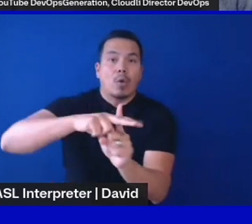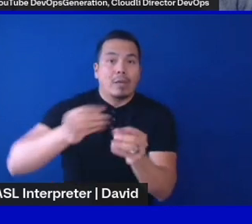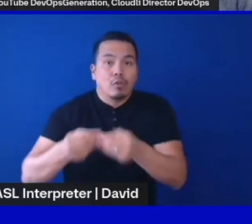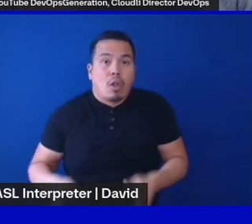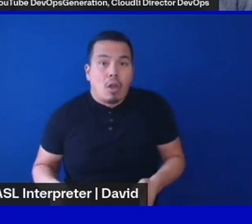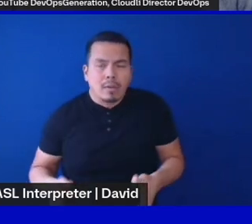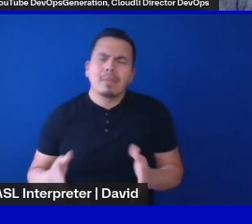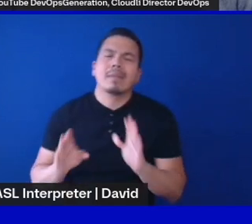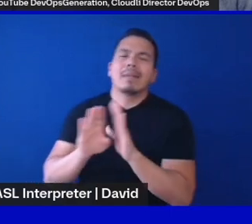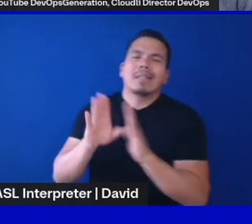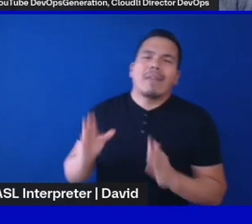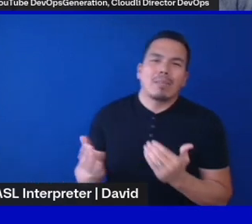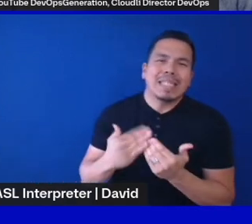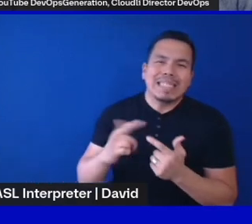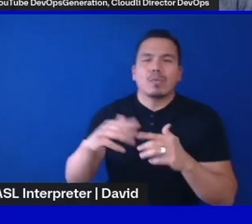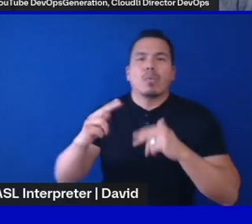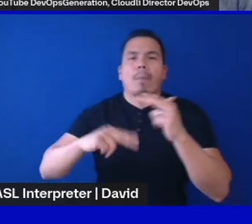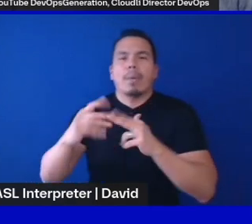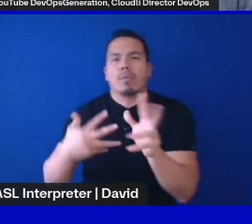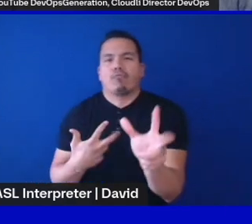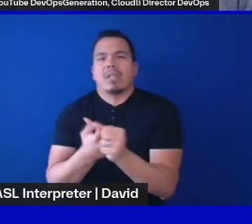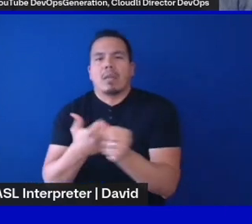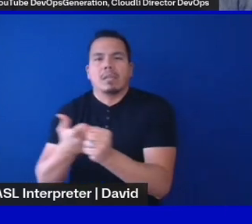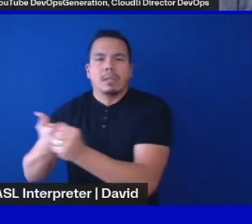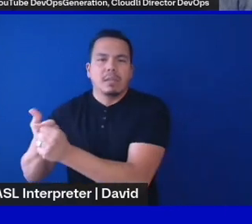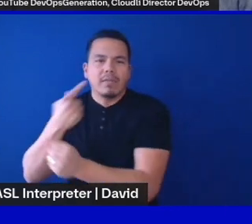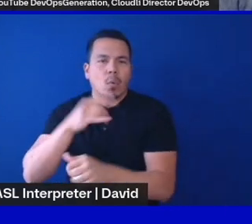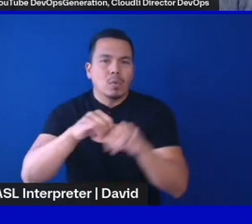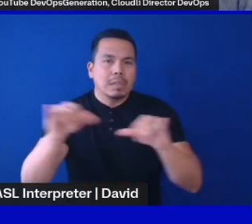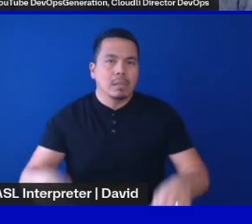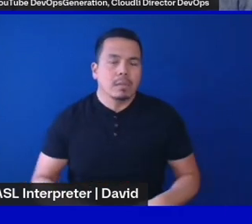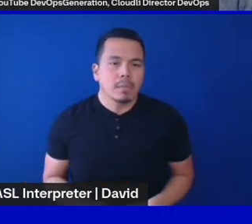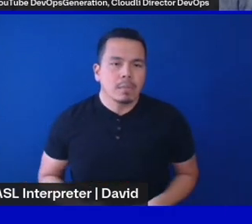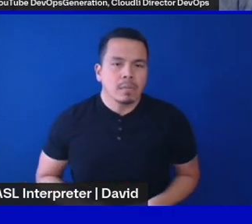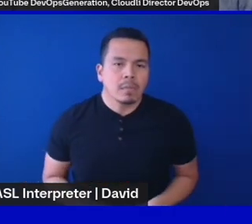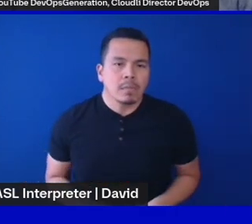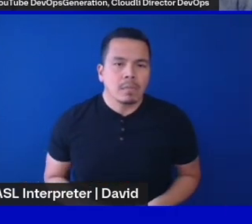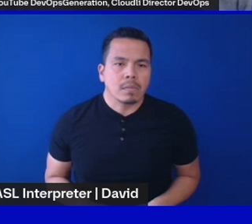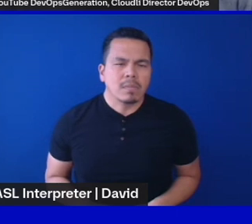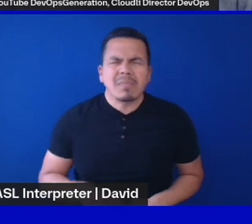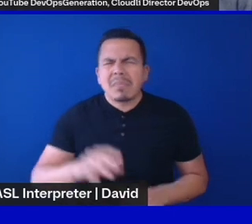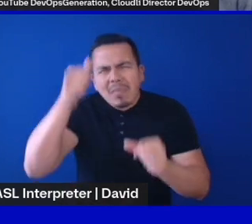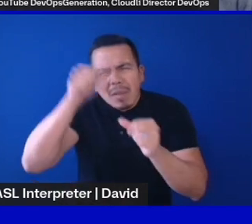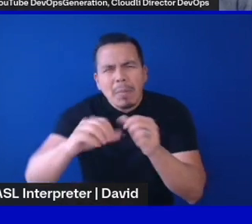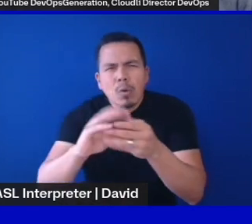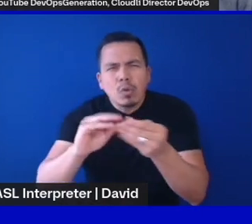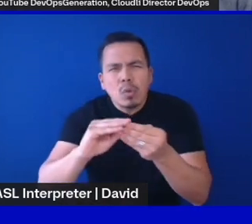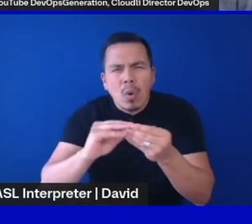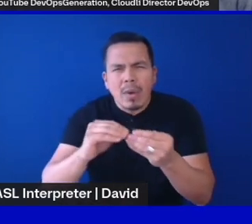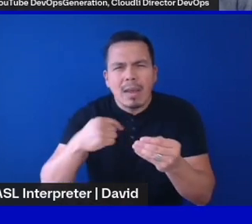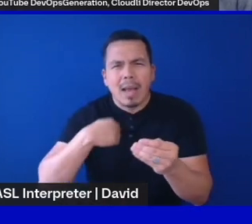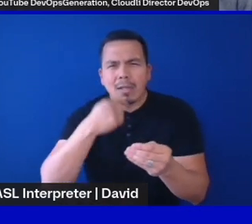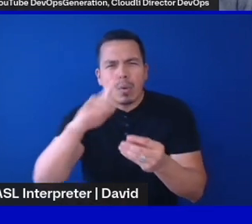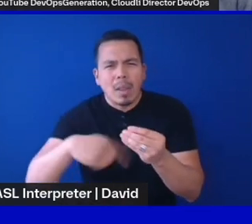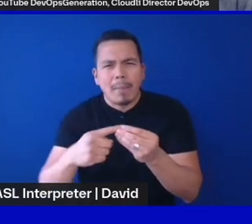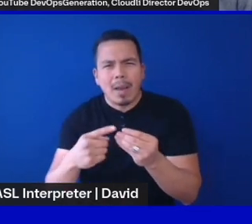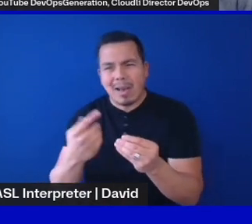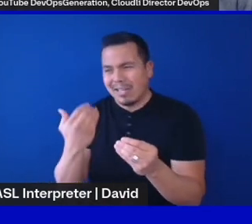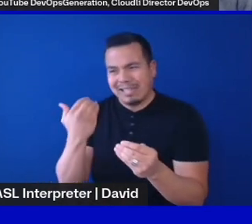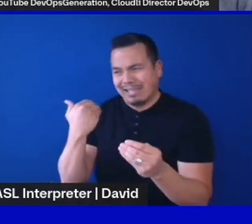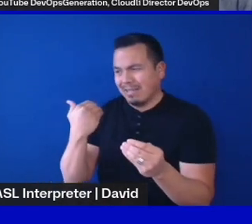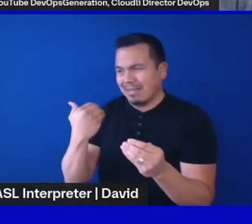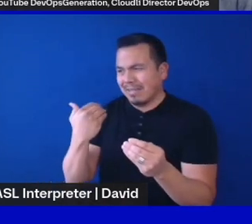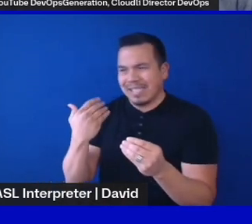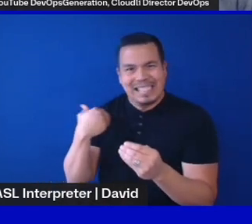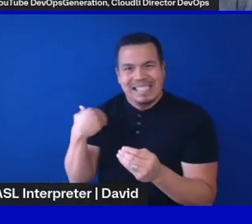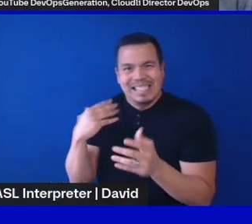developers to build redundant systems. So let's go back to that story I told a few moments ago, so what's changed? Well,